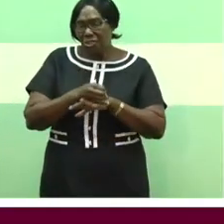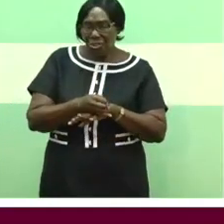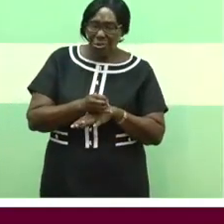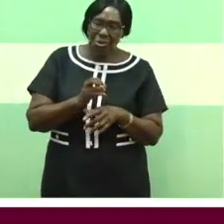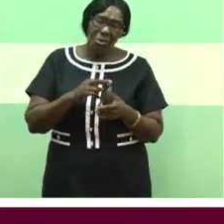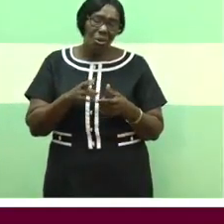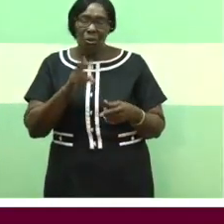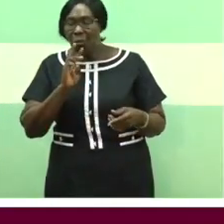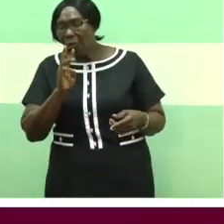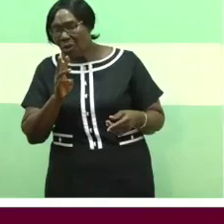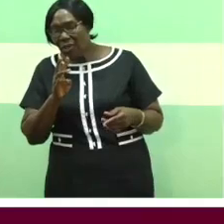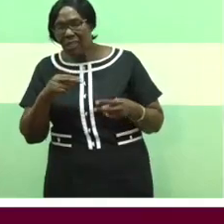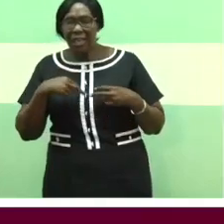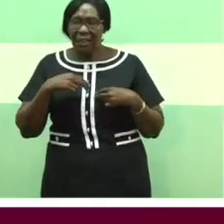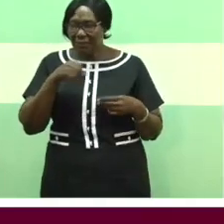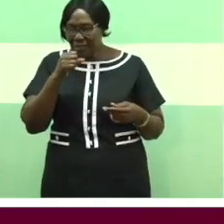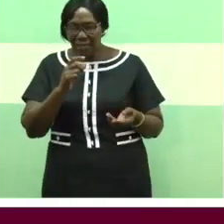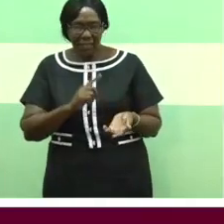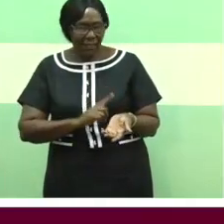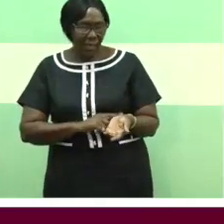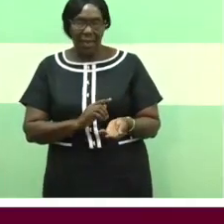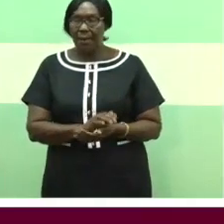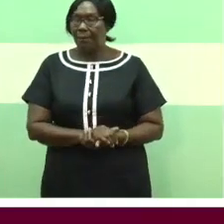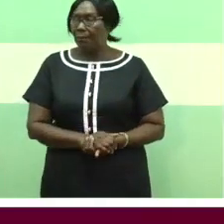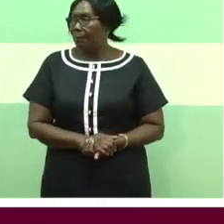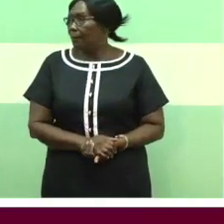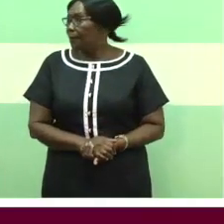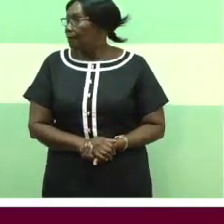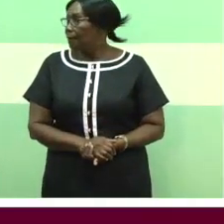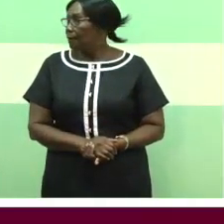water, whatever. So you have snack time, a picture of the snack,